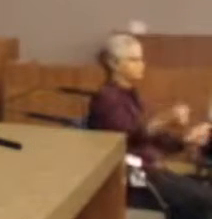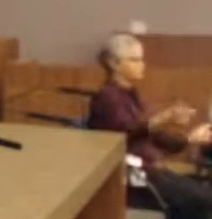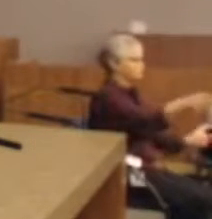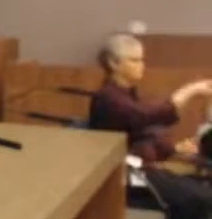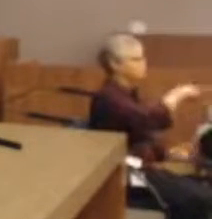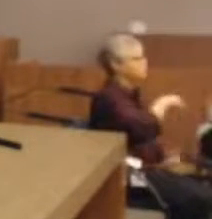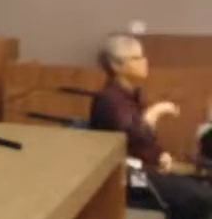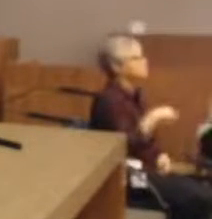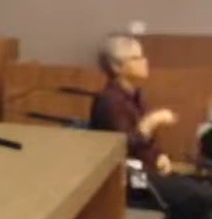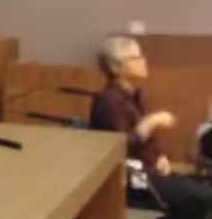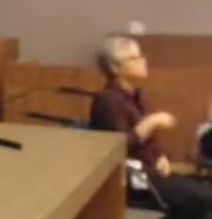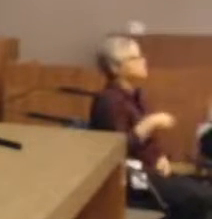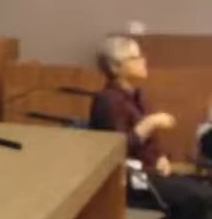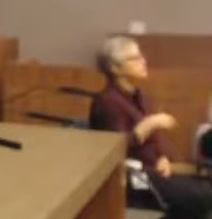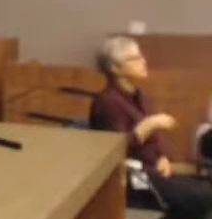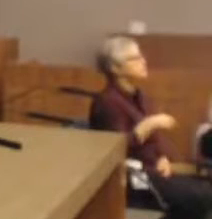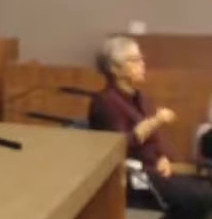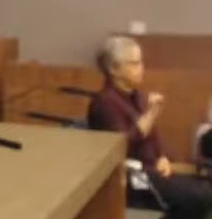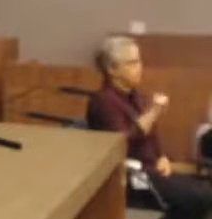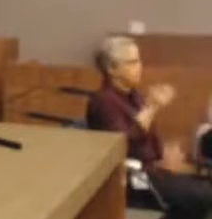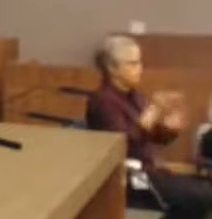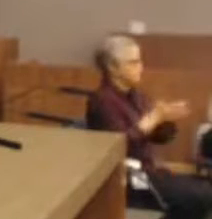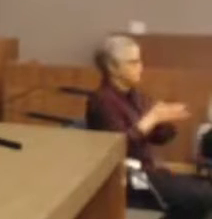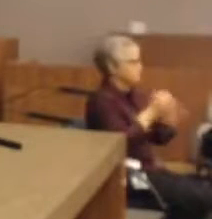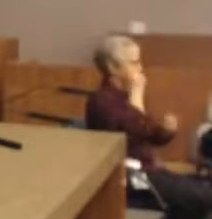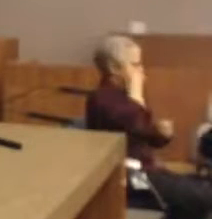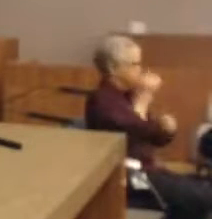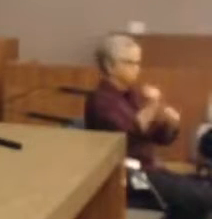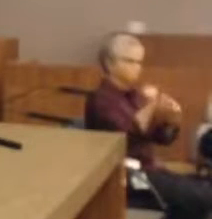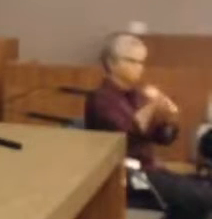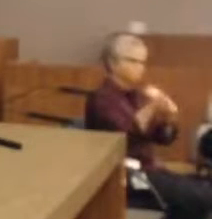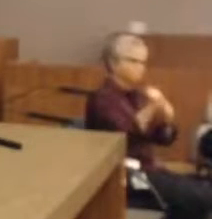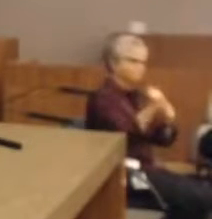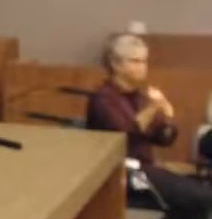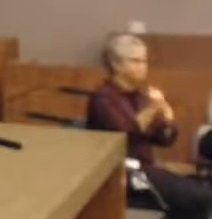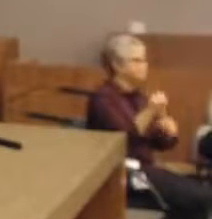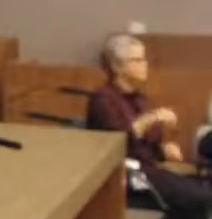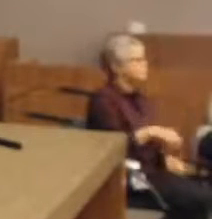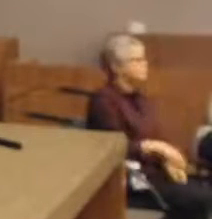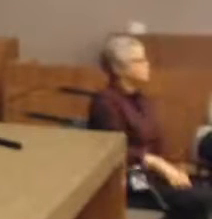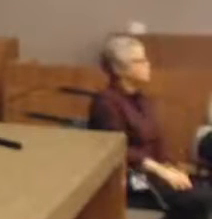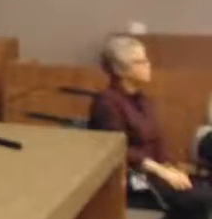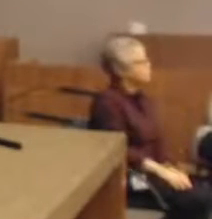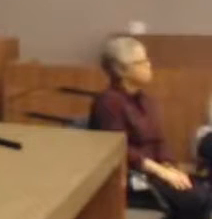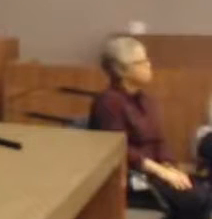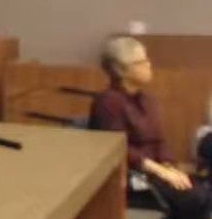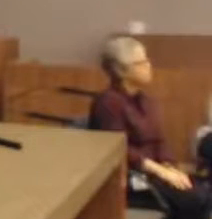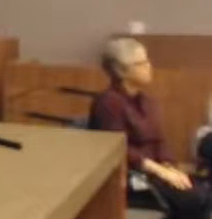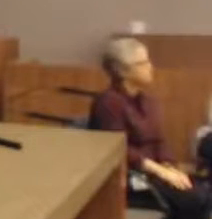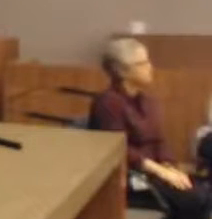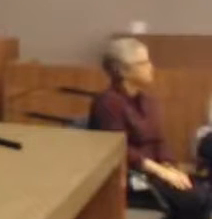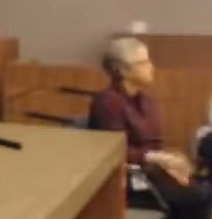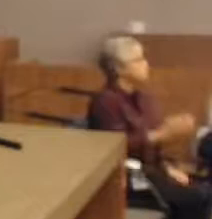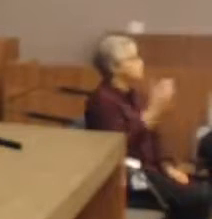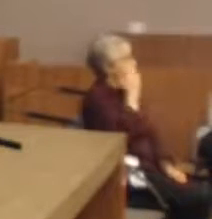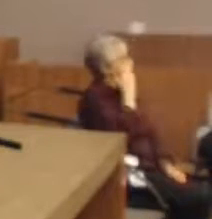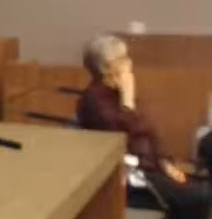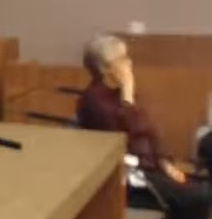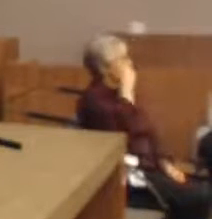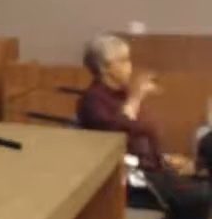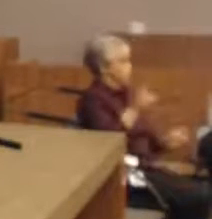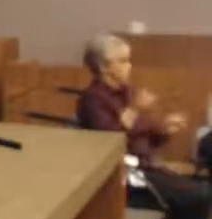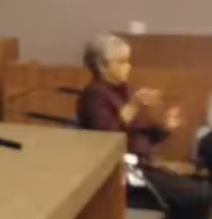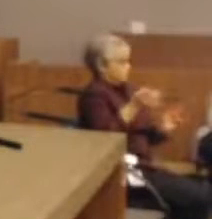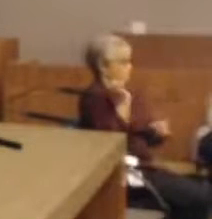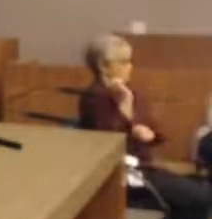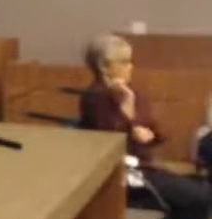of the brain. So there's a lot of activity going on in this part of the brain at that time. So what we know for trauma is that this